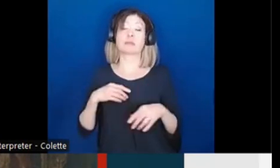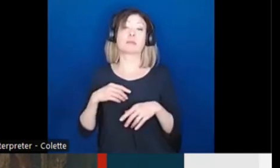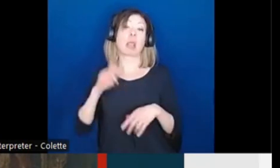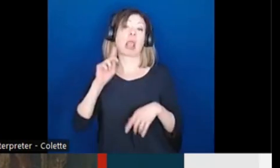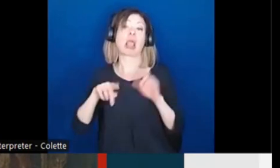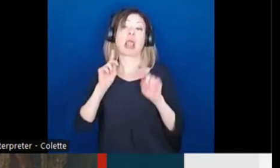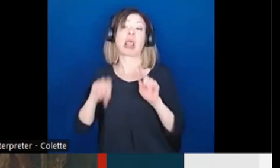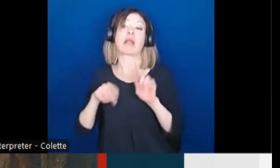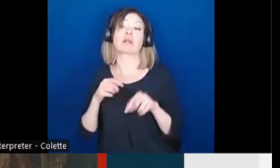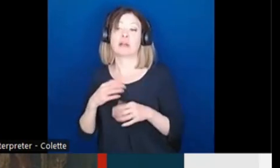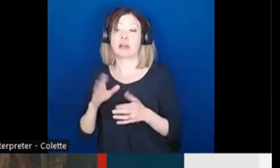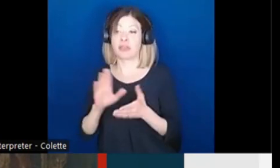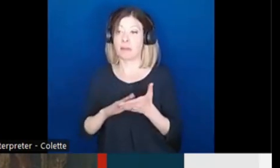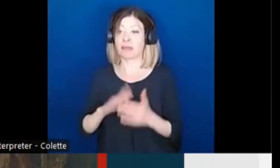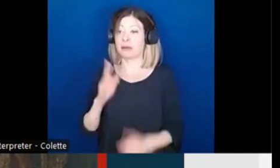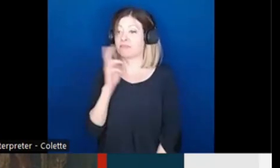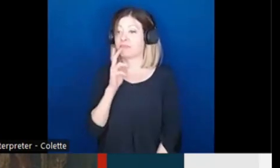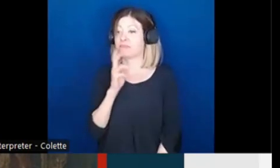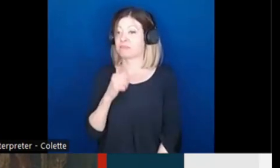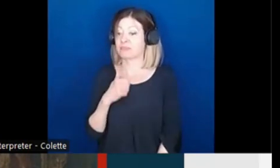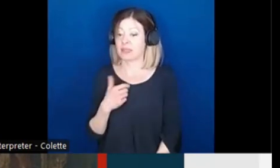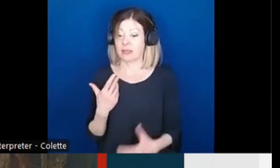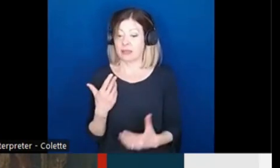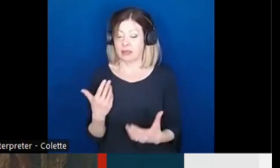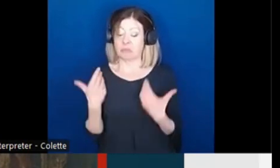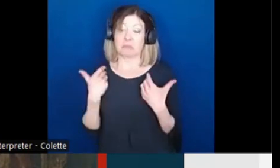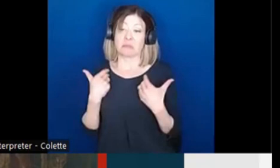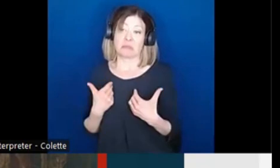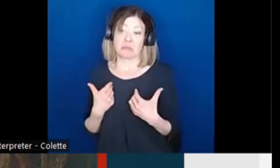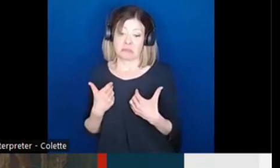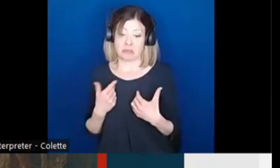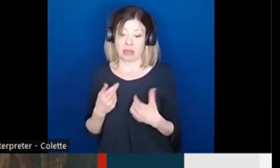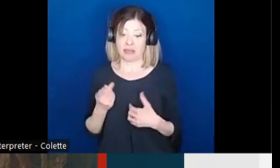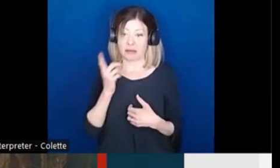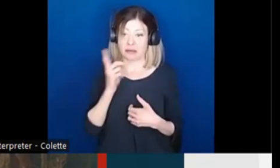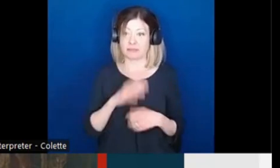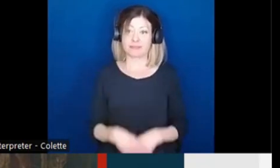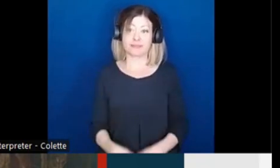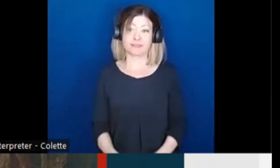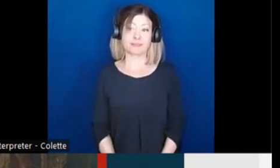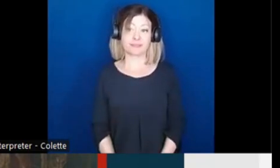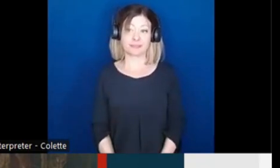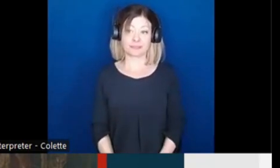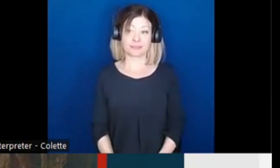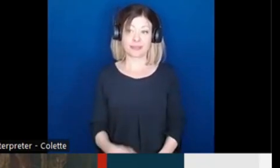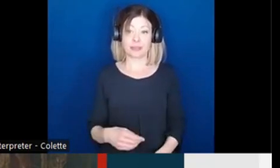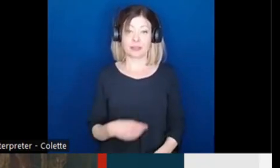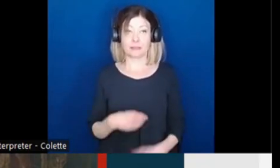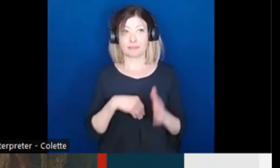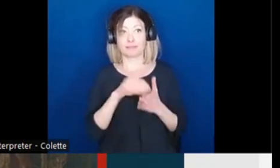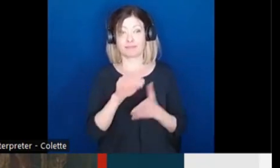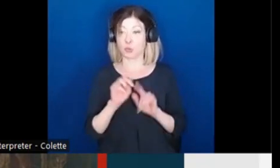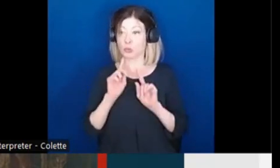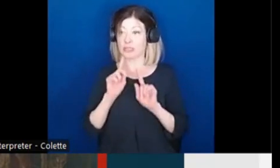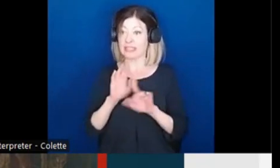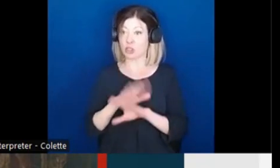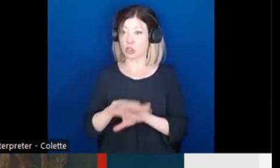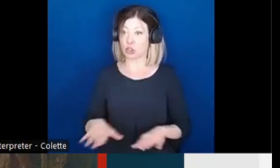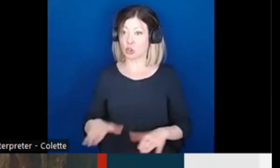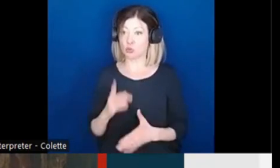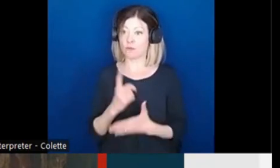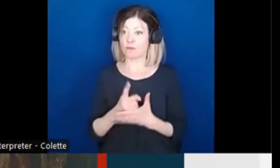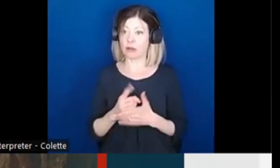elaborate domestic setting. And there's the girl, the governess, is there, very kind of